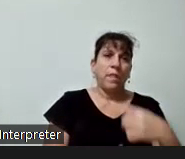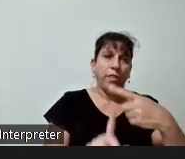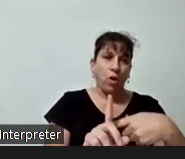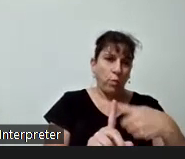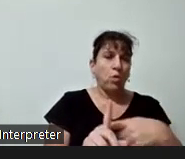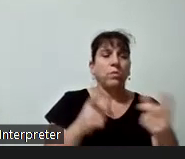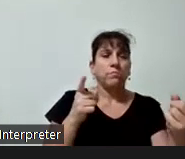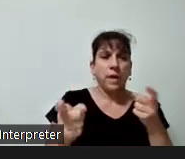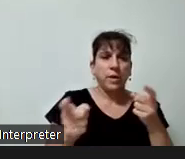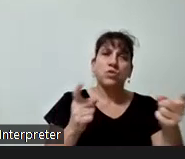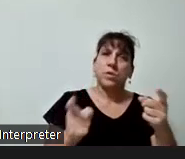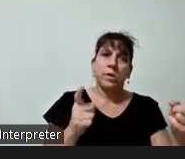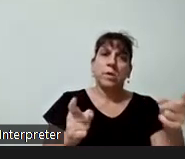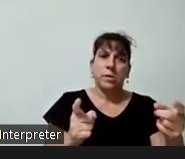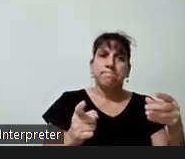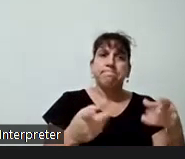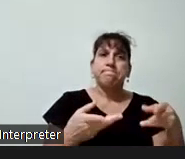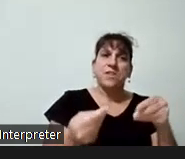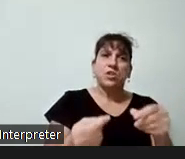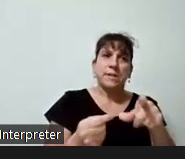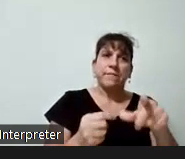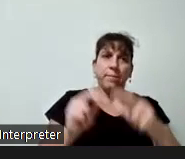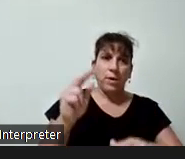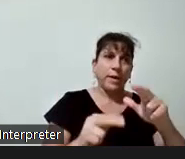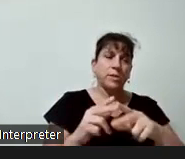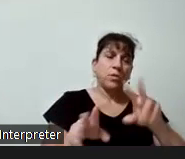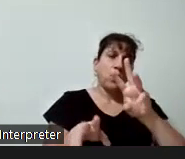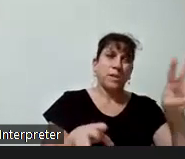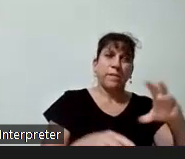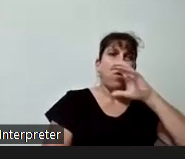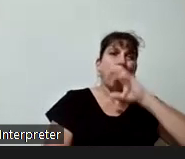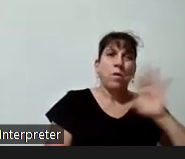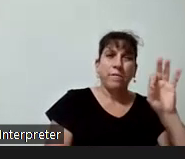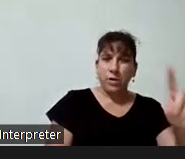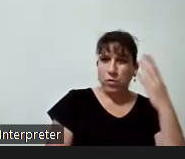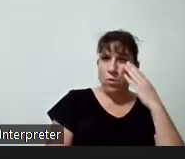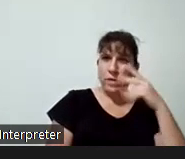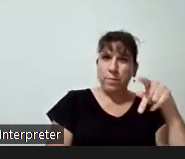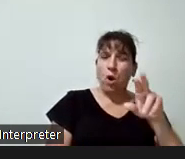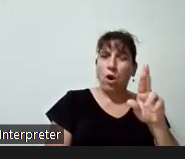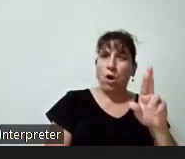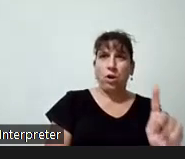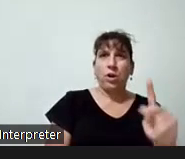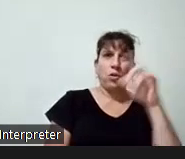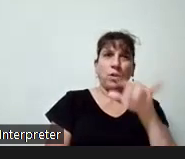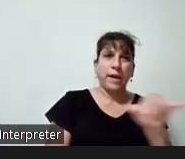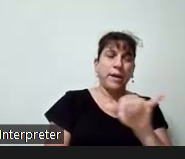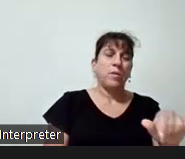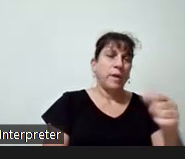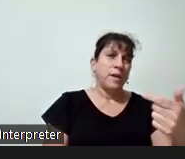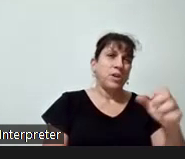that's all the way on the west side where the old field used to be, if you know what the park used to look like. So it'll be a new geothermal field below